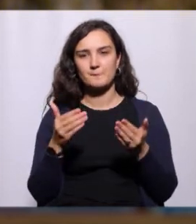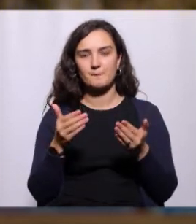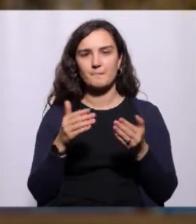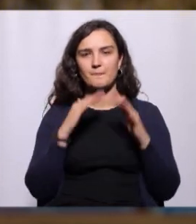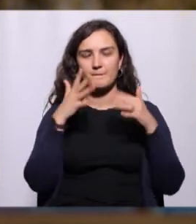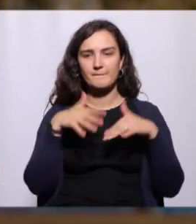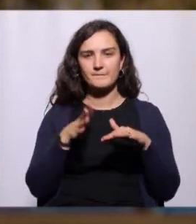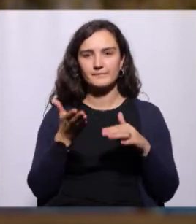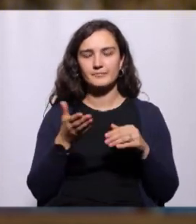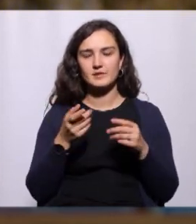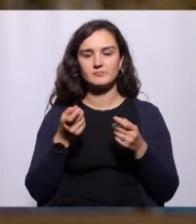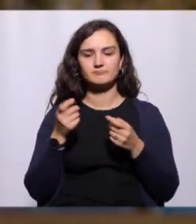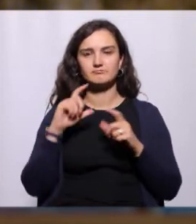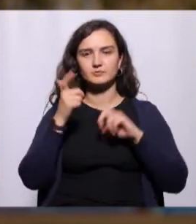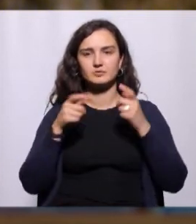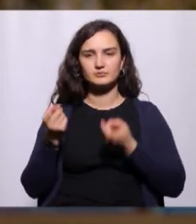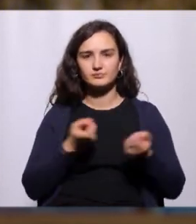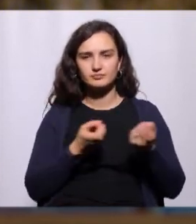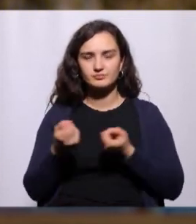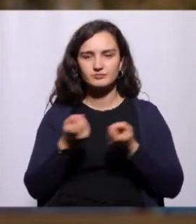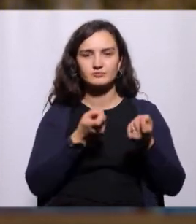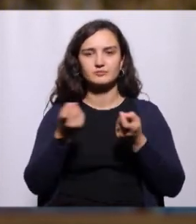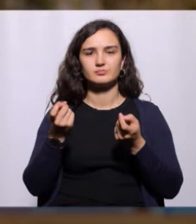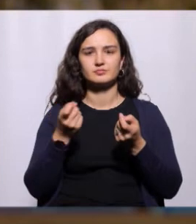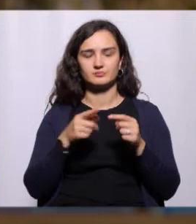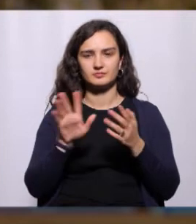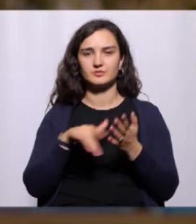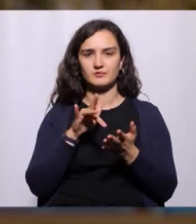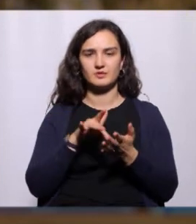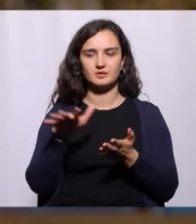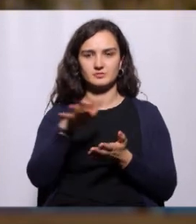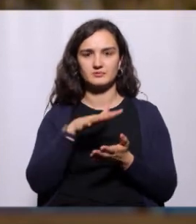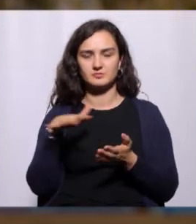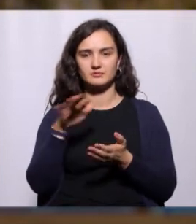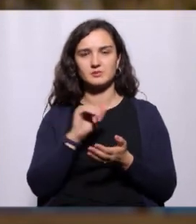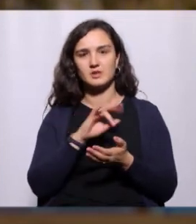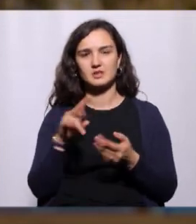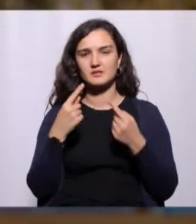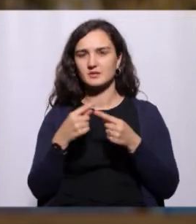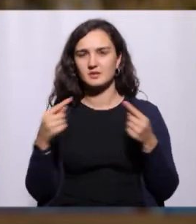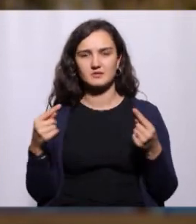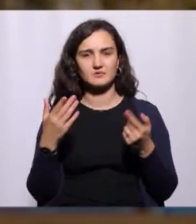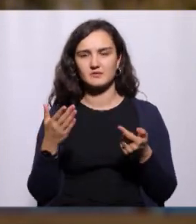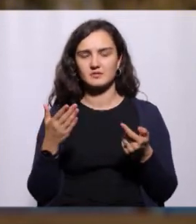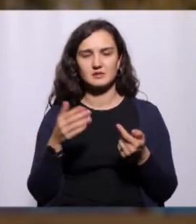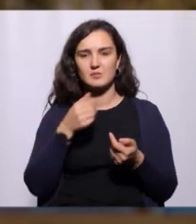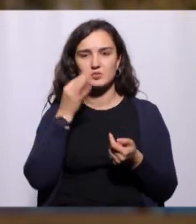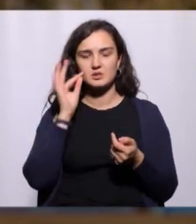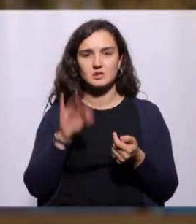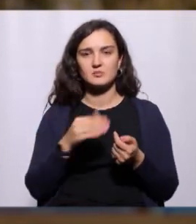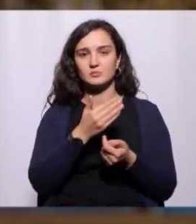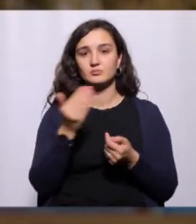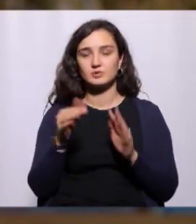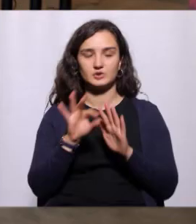ocean, skiing in the mountains, or trekking across the countryside, or any other kind of experience